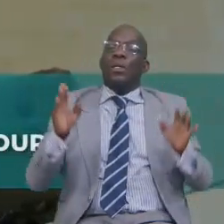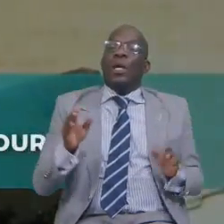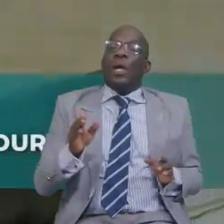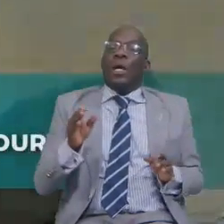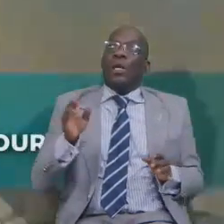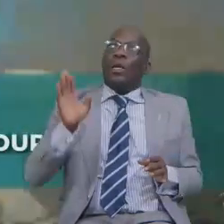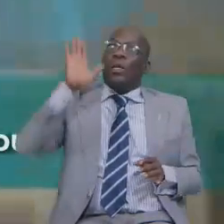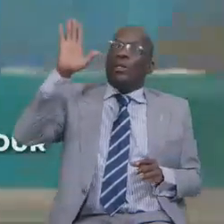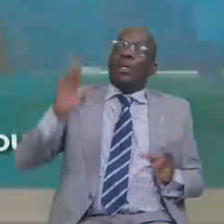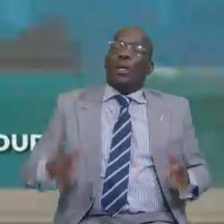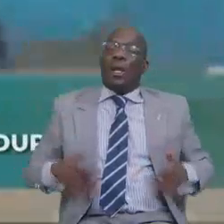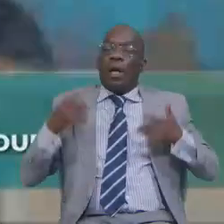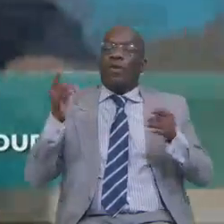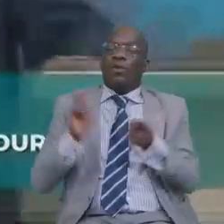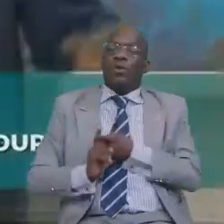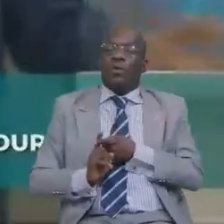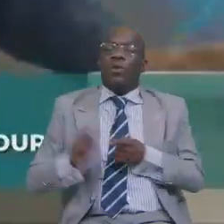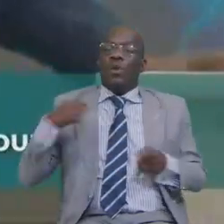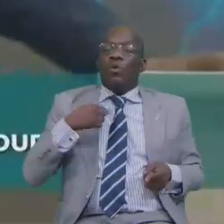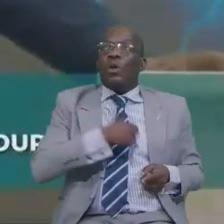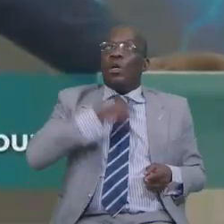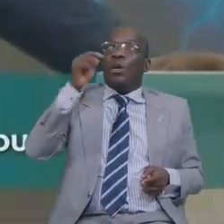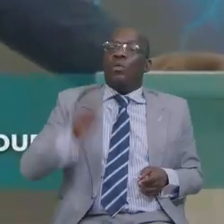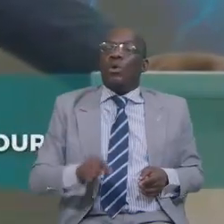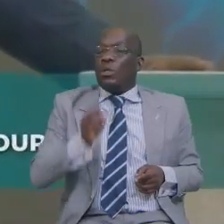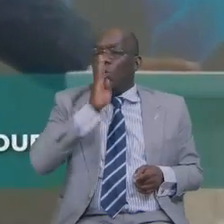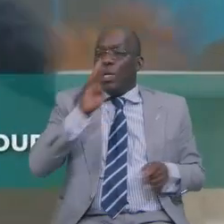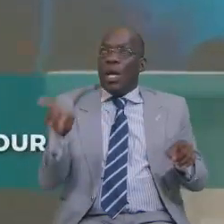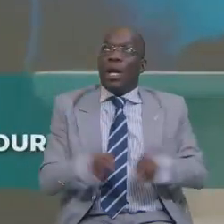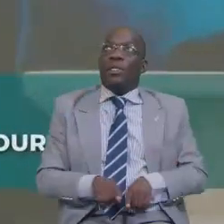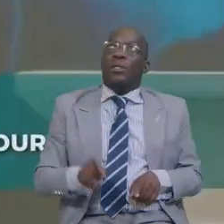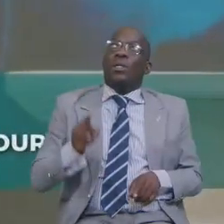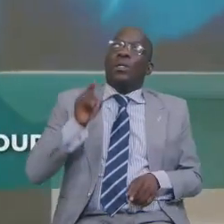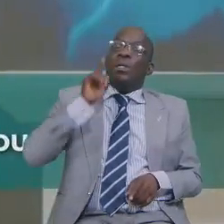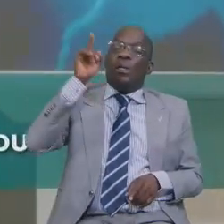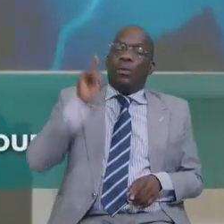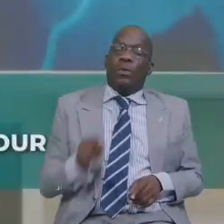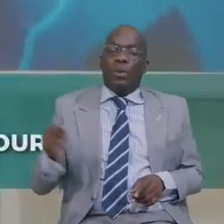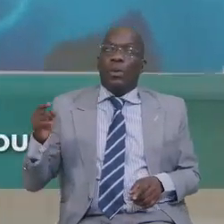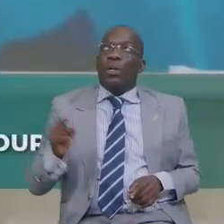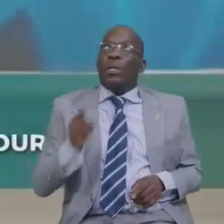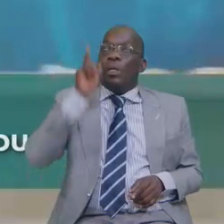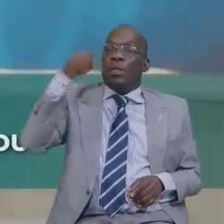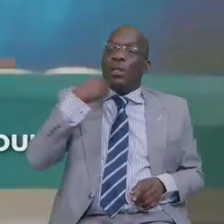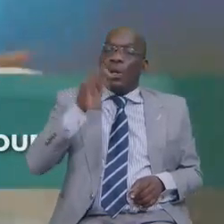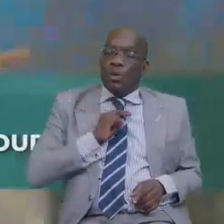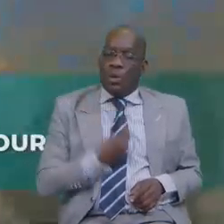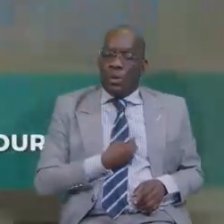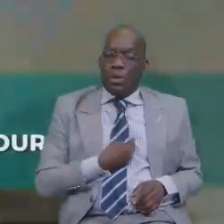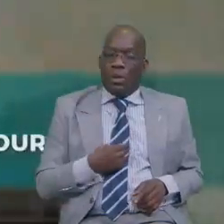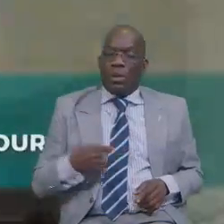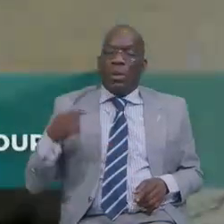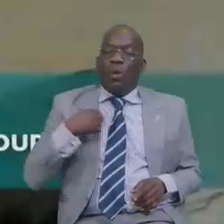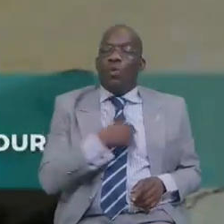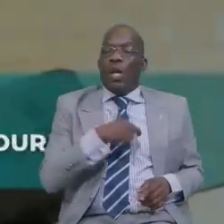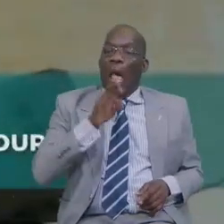and we must be like him. He even tells us, he says, we're seated